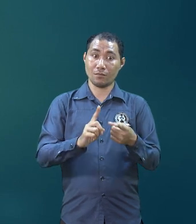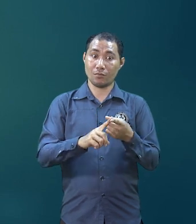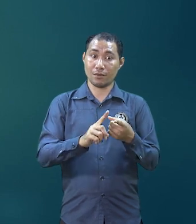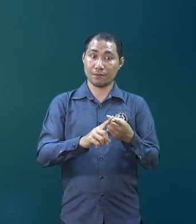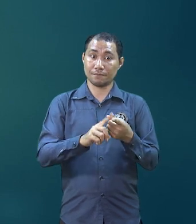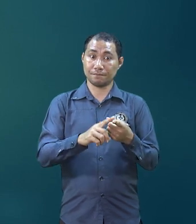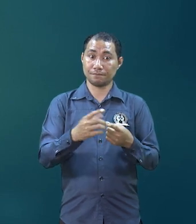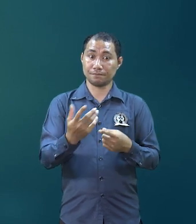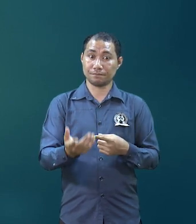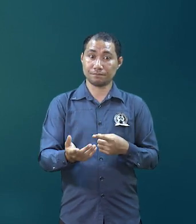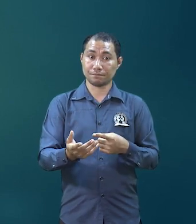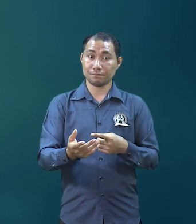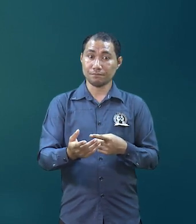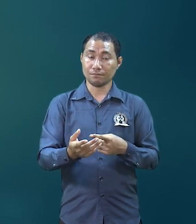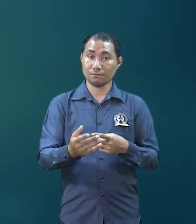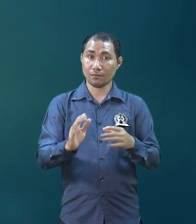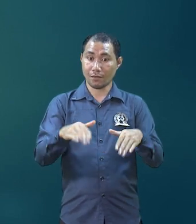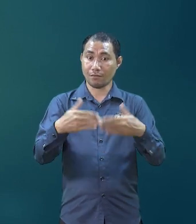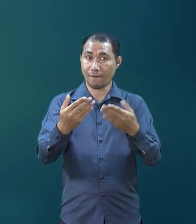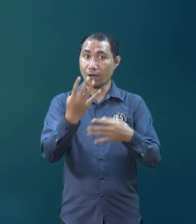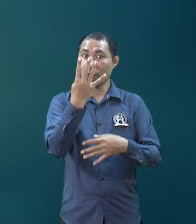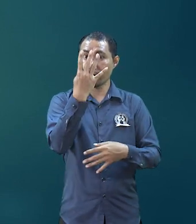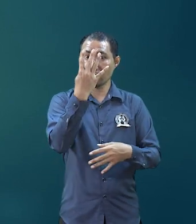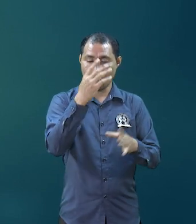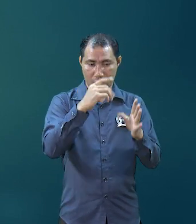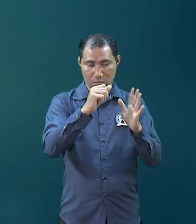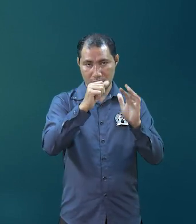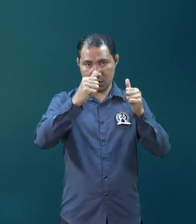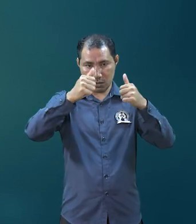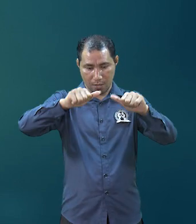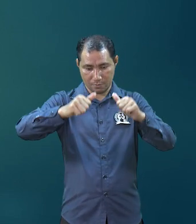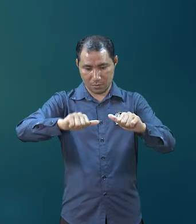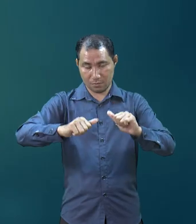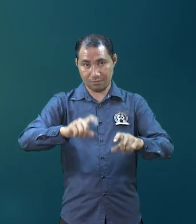I have given 4 steps so that you can follow